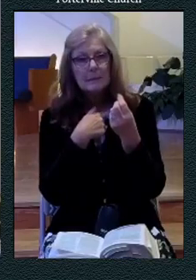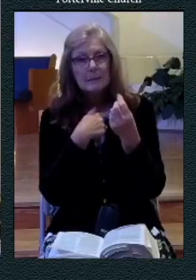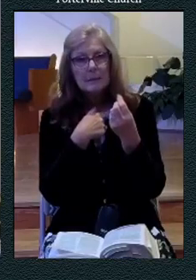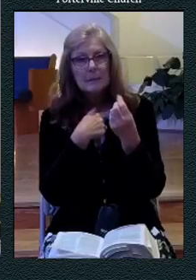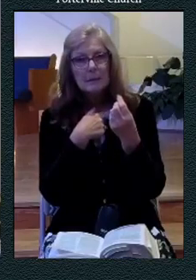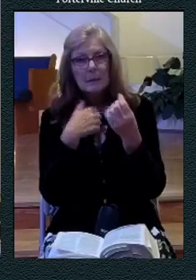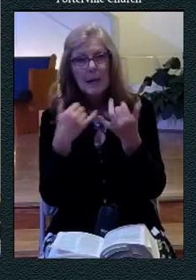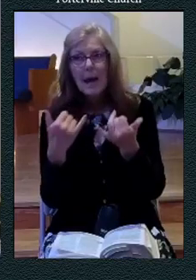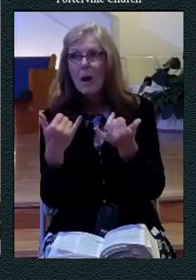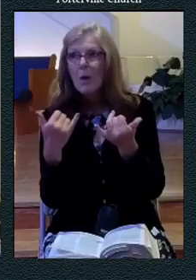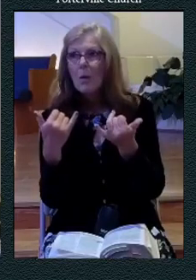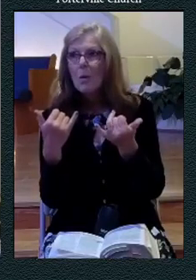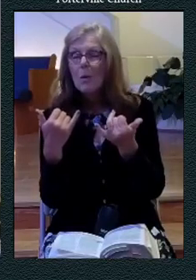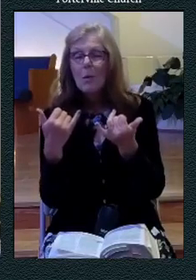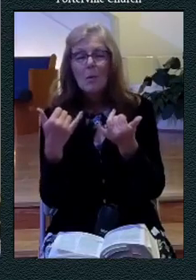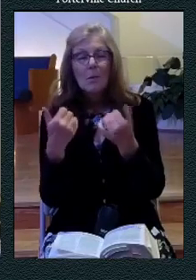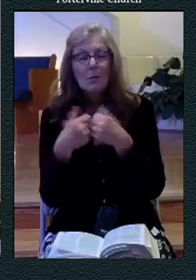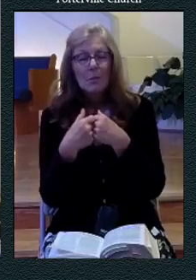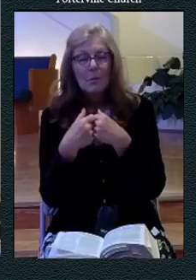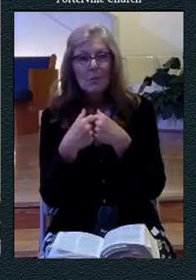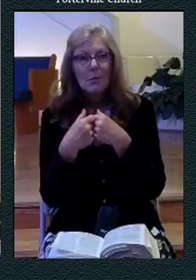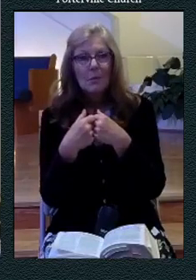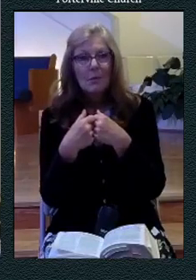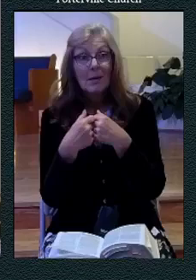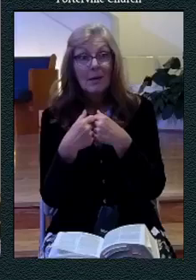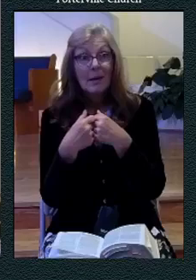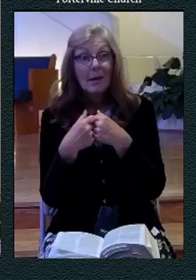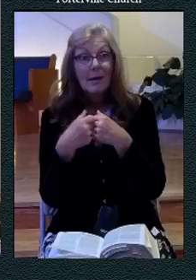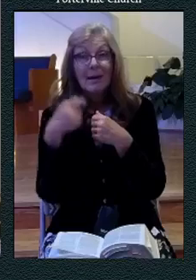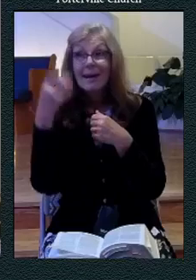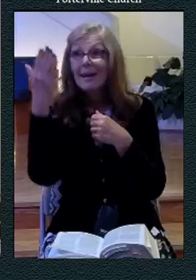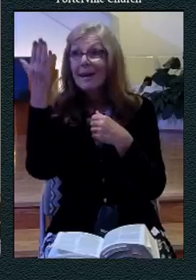do for us? He justifies us.